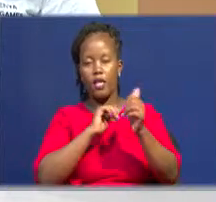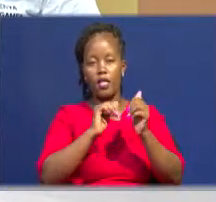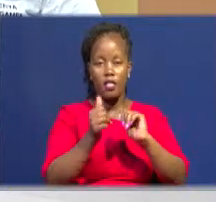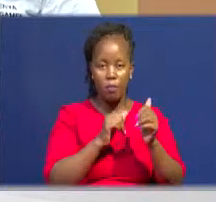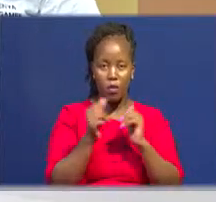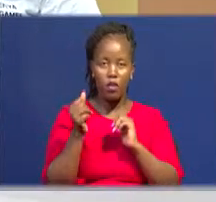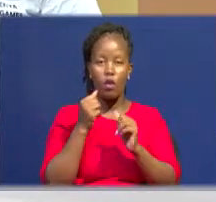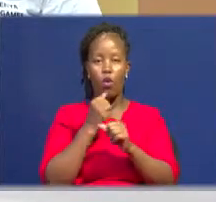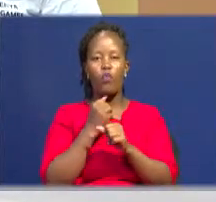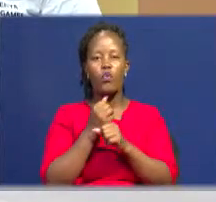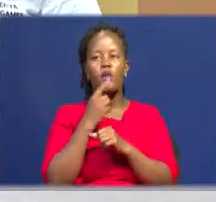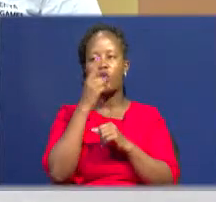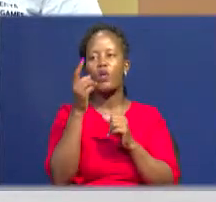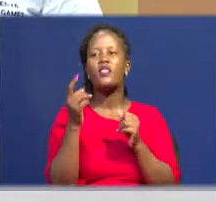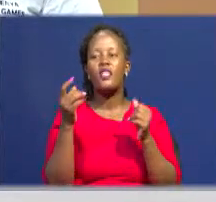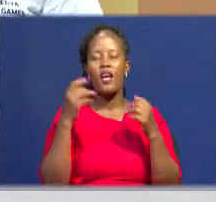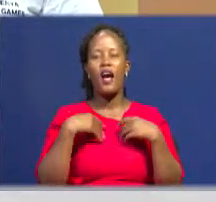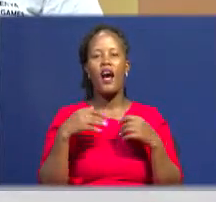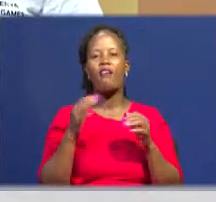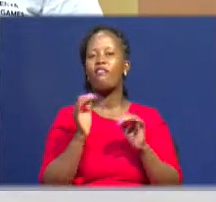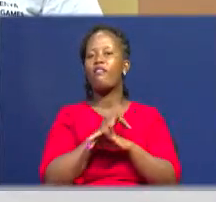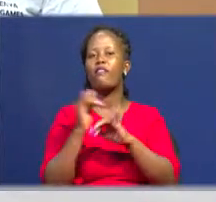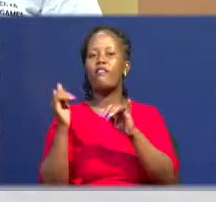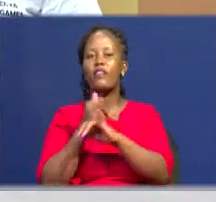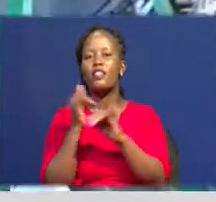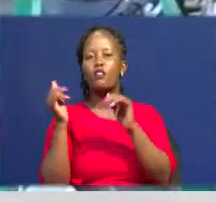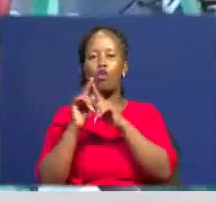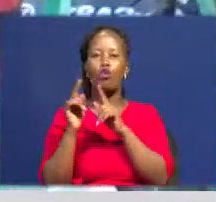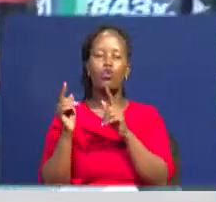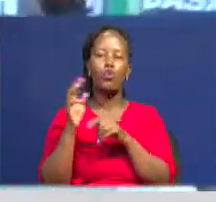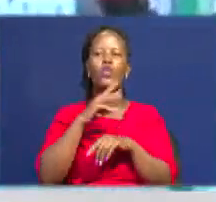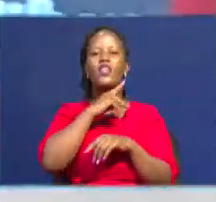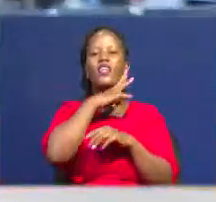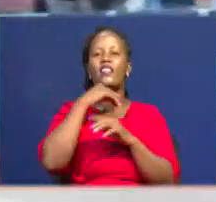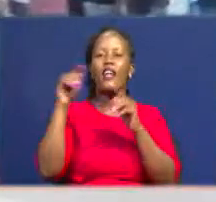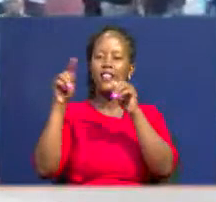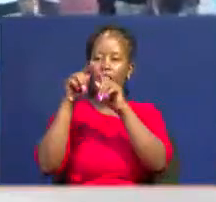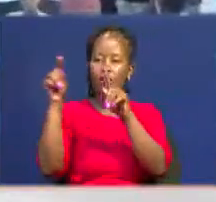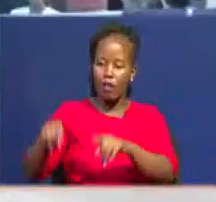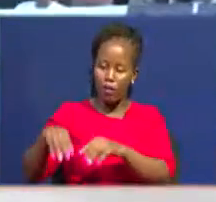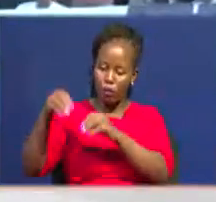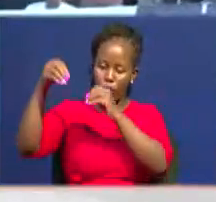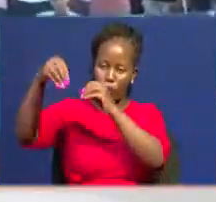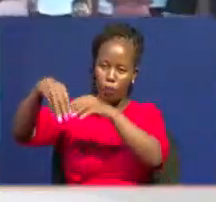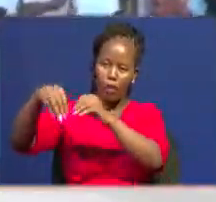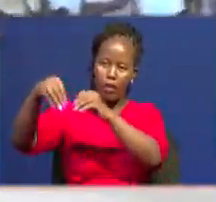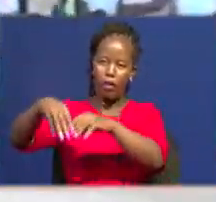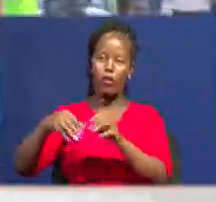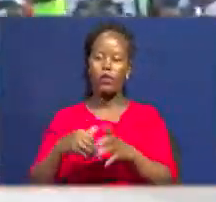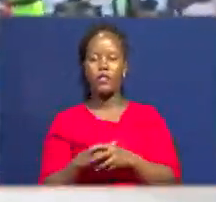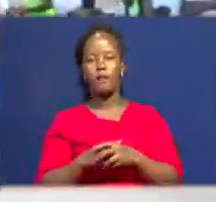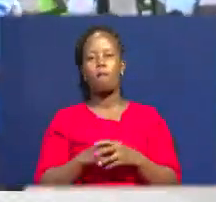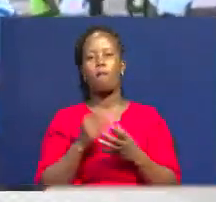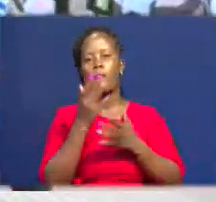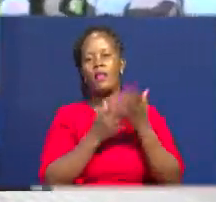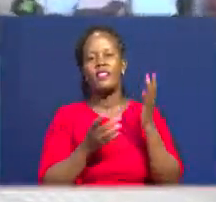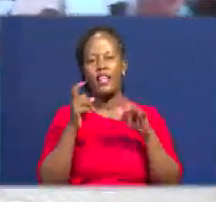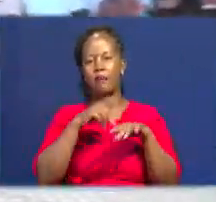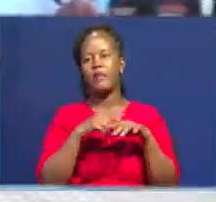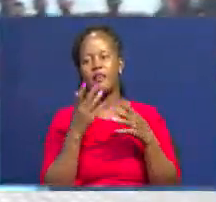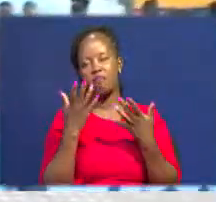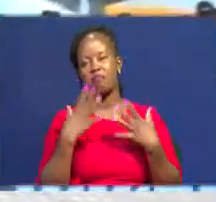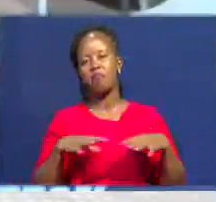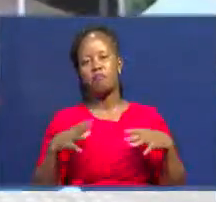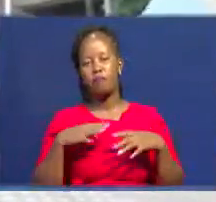sure that there are bins all over the place. The other one that everyone, you know, that at times forgets